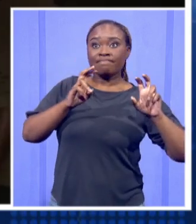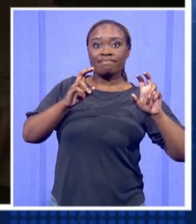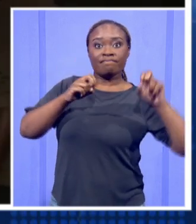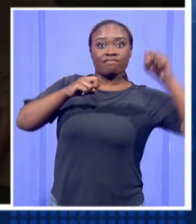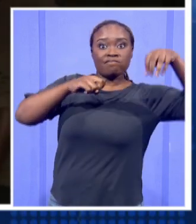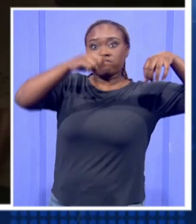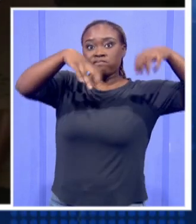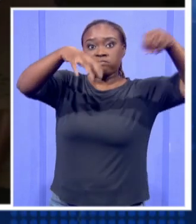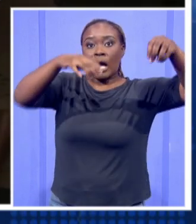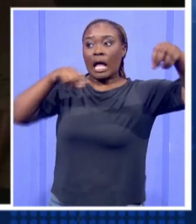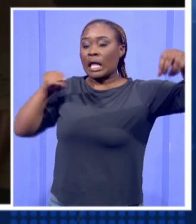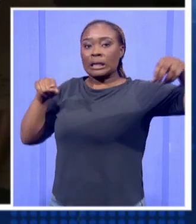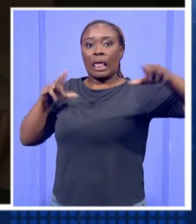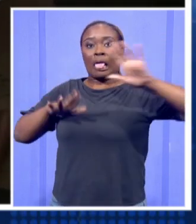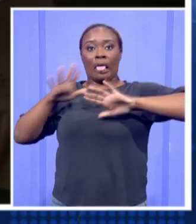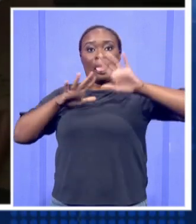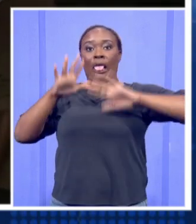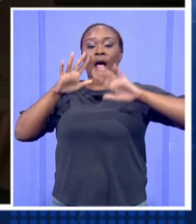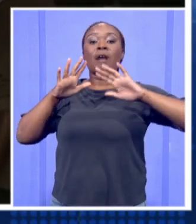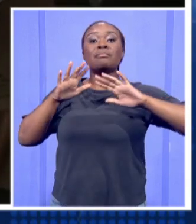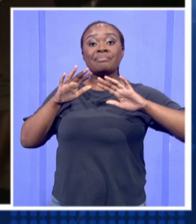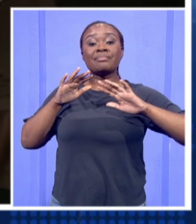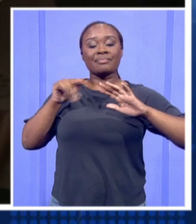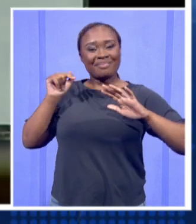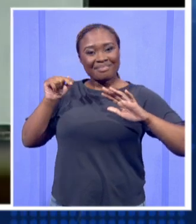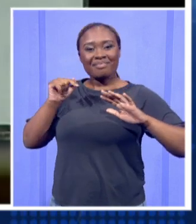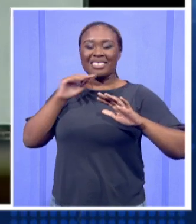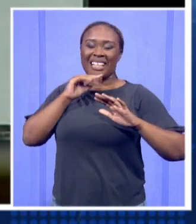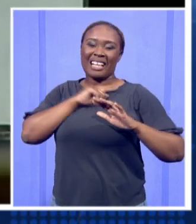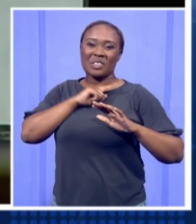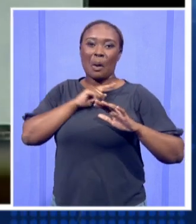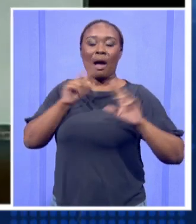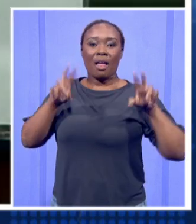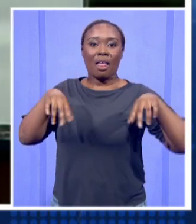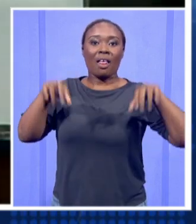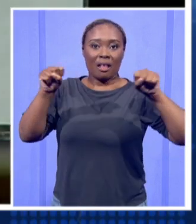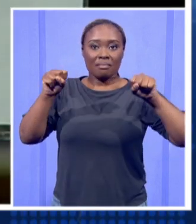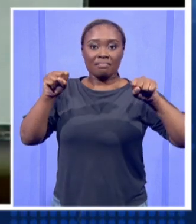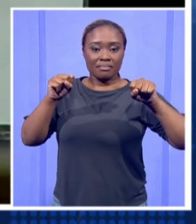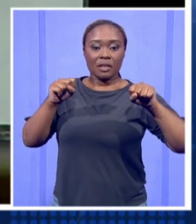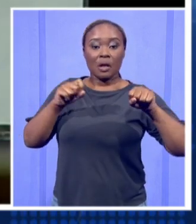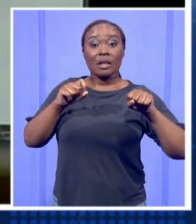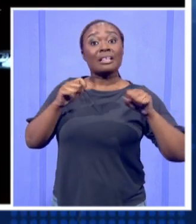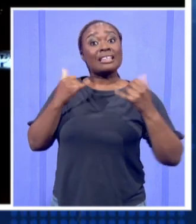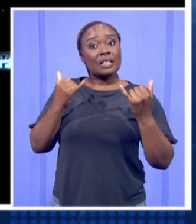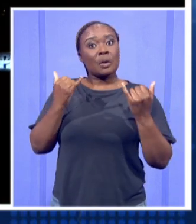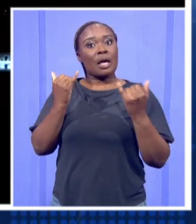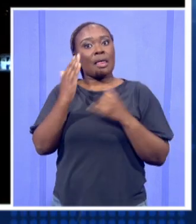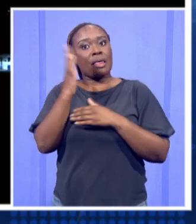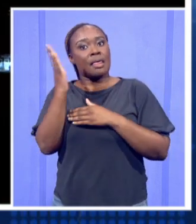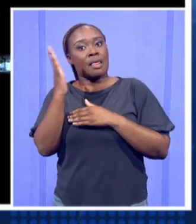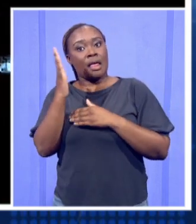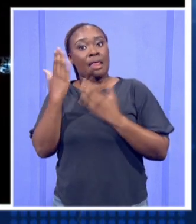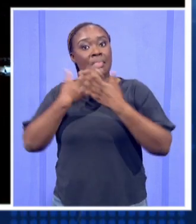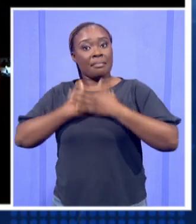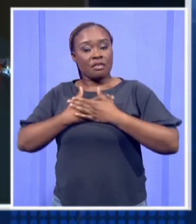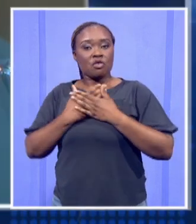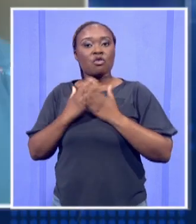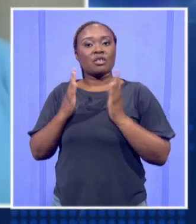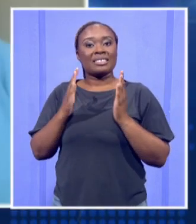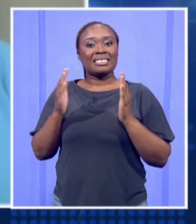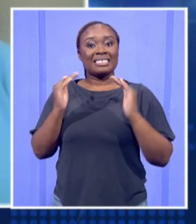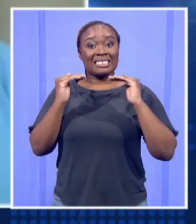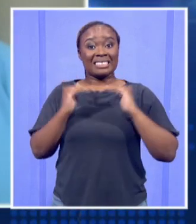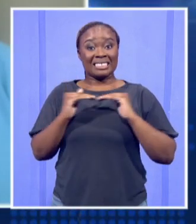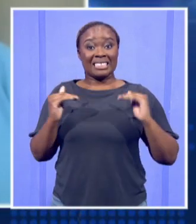we're into severe load shedding today, and it's going to worsen at the evening peak this evening to stage 5. Yeah, okay. You talk about worsening